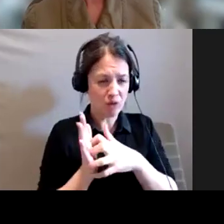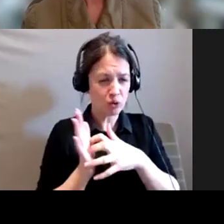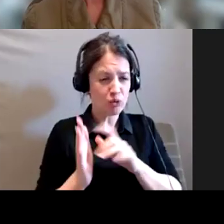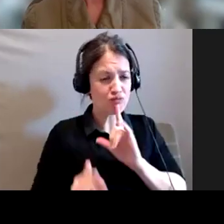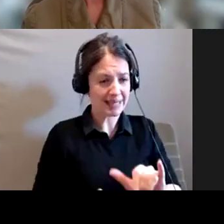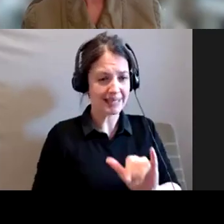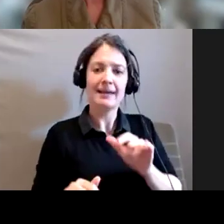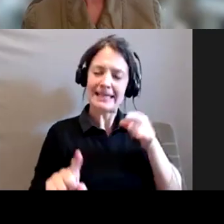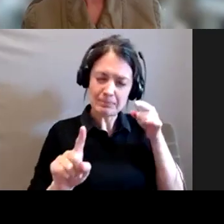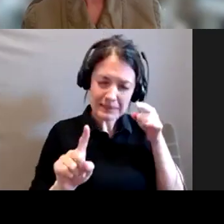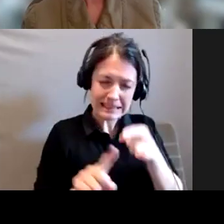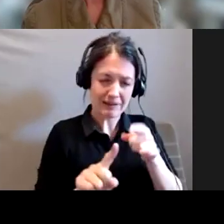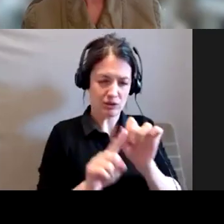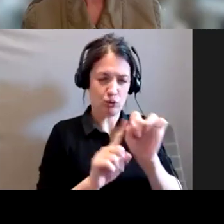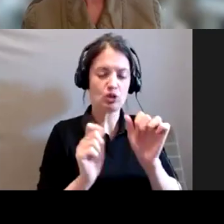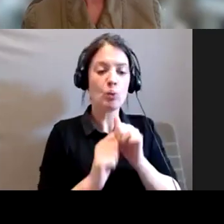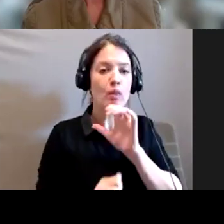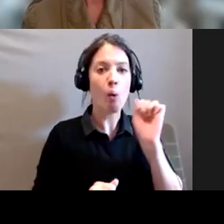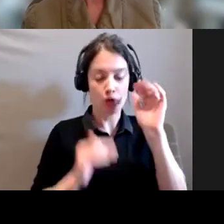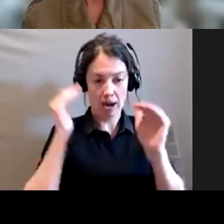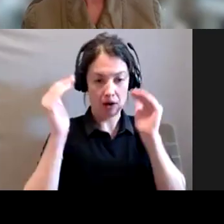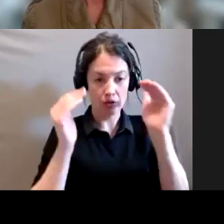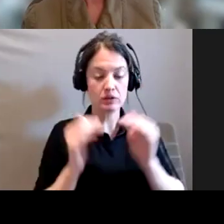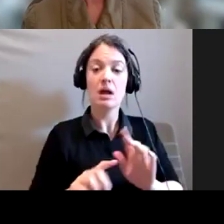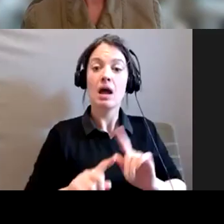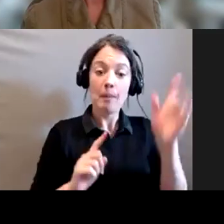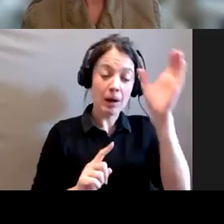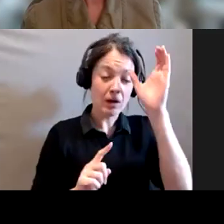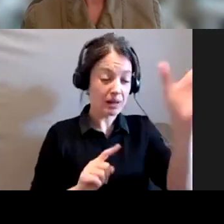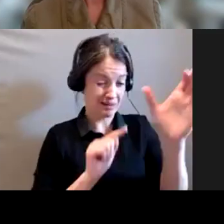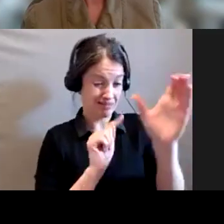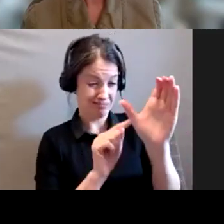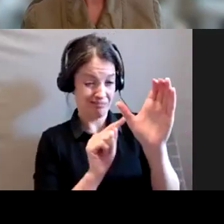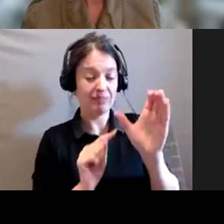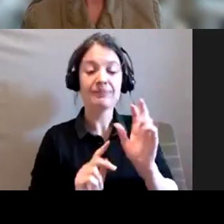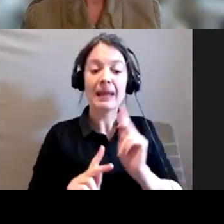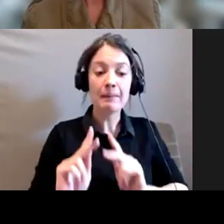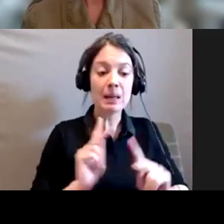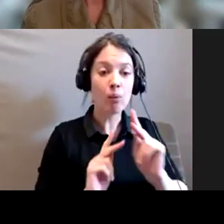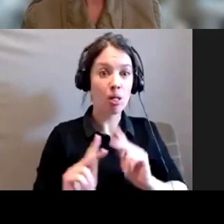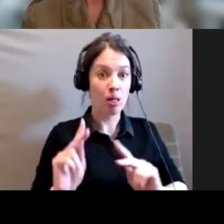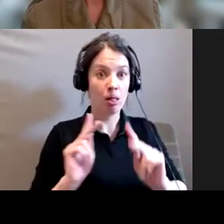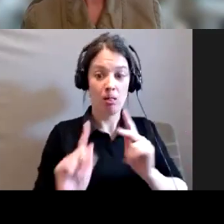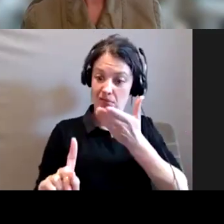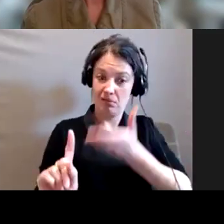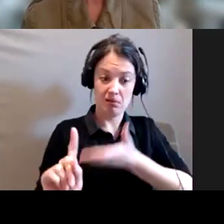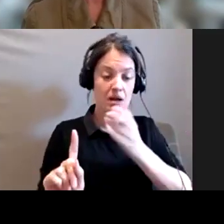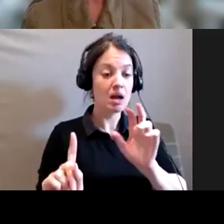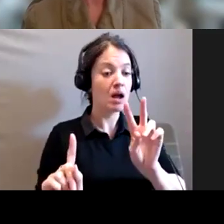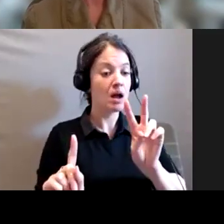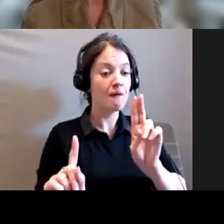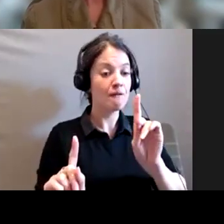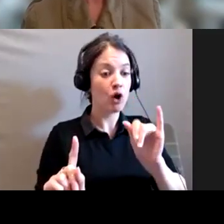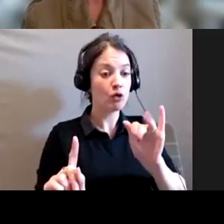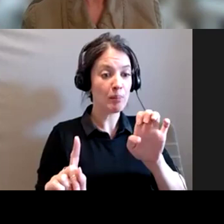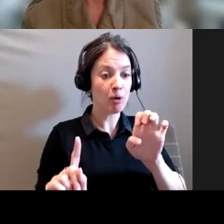adults. And I want to push back on the concept of people being vulnerable. They're vulnerabilized by